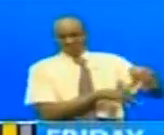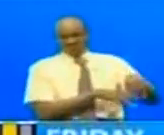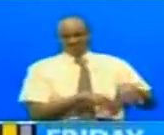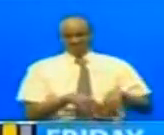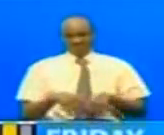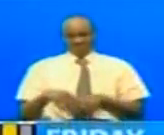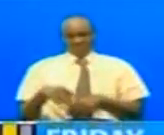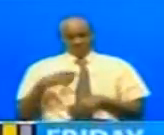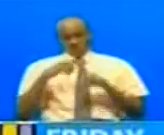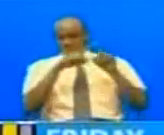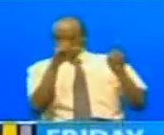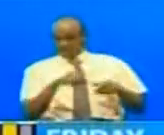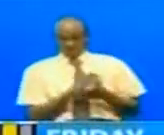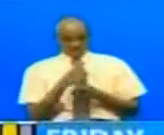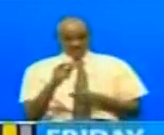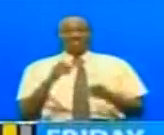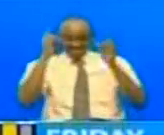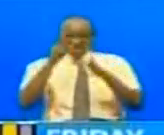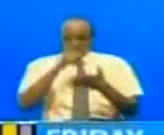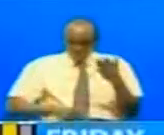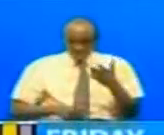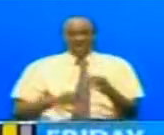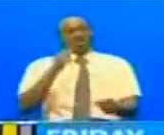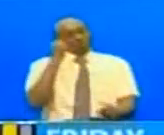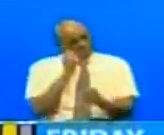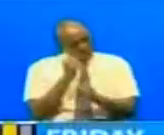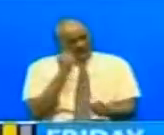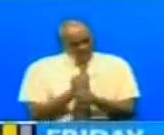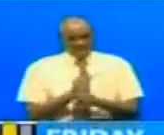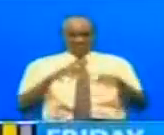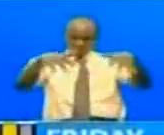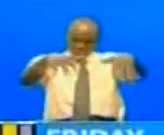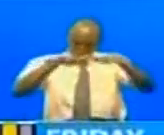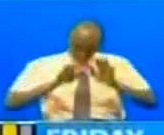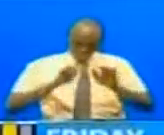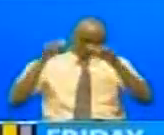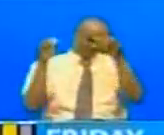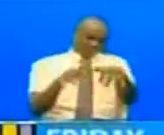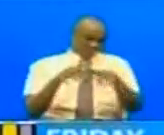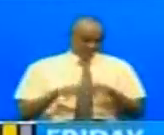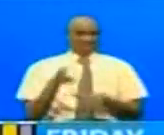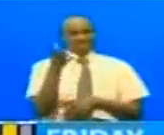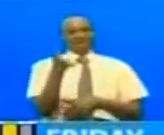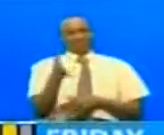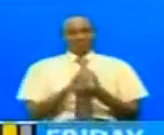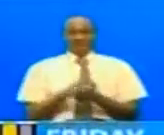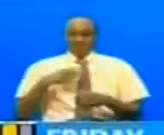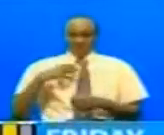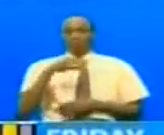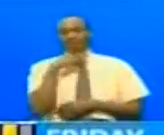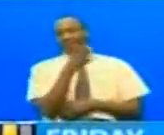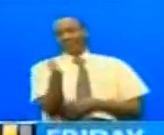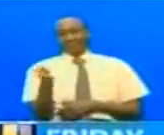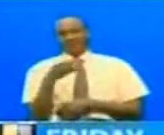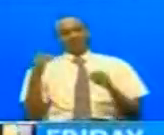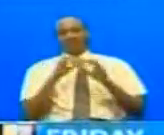fear out of the window and decided to earn a living by working around those who have left.